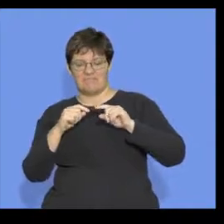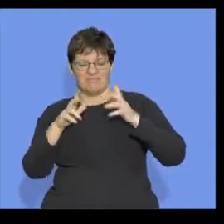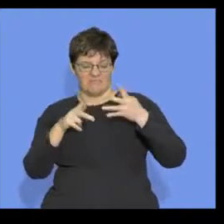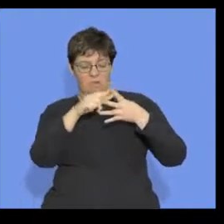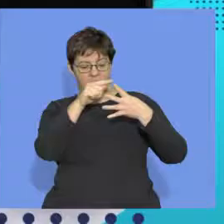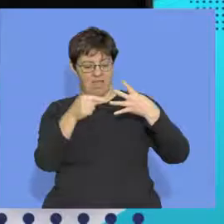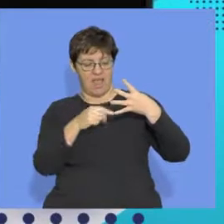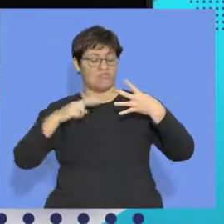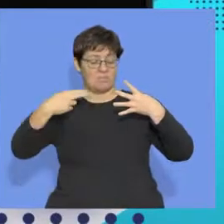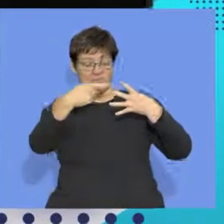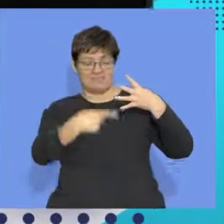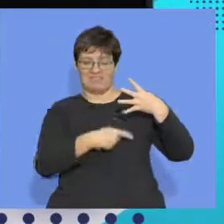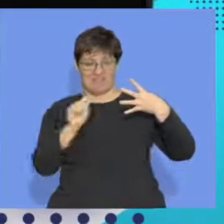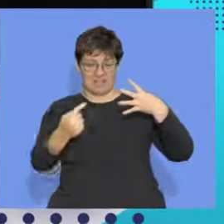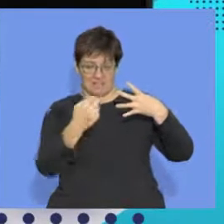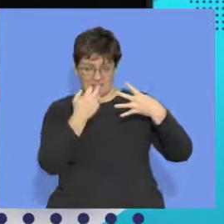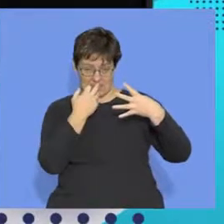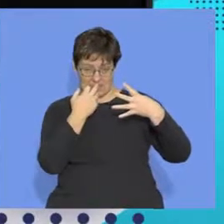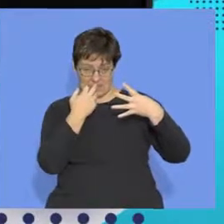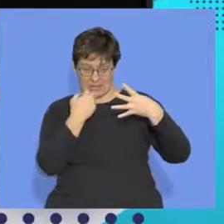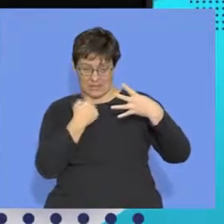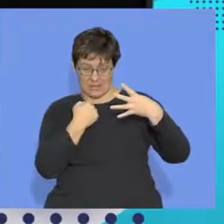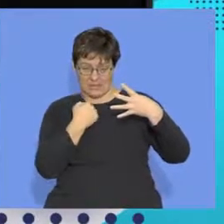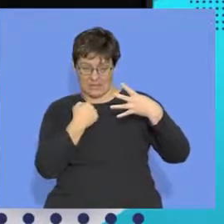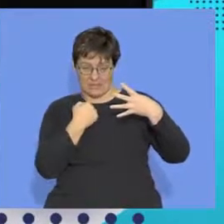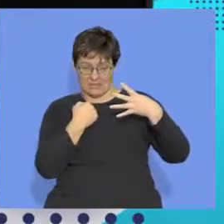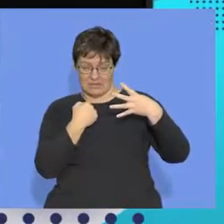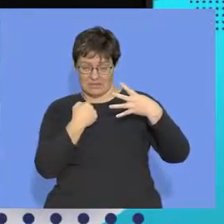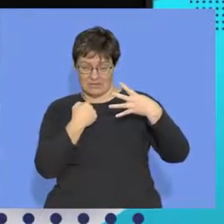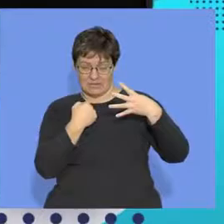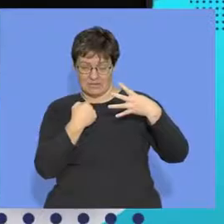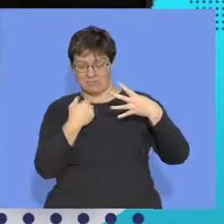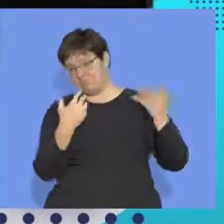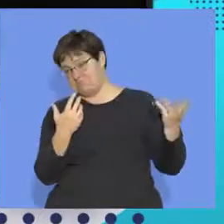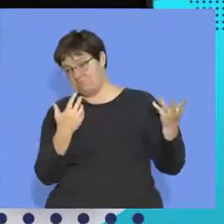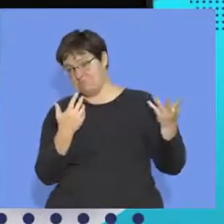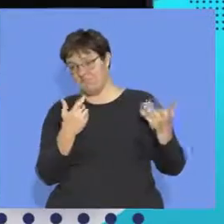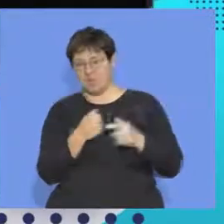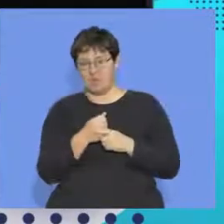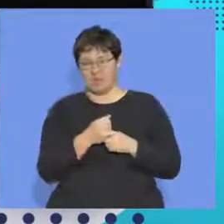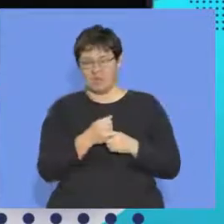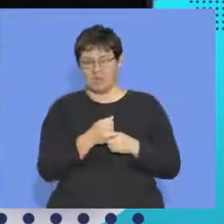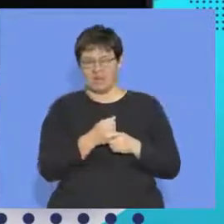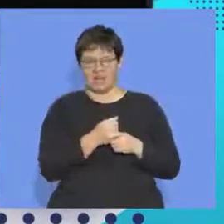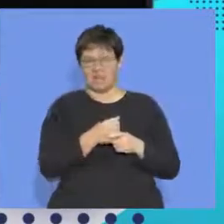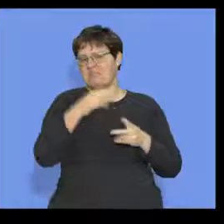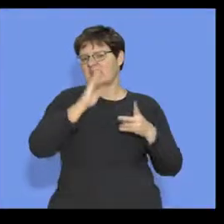repeat the digits. Okay. Then we think about what if 8 is in the second